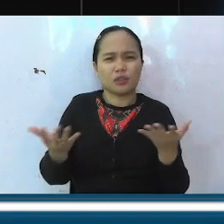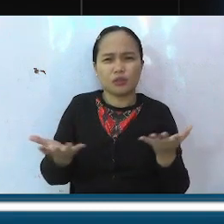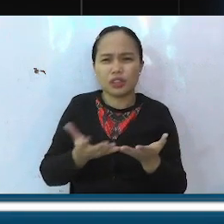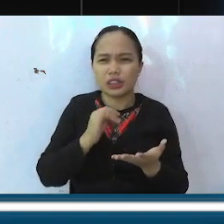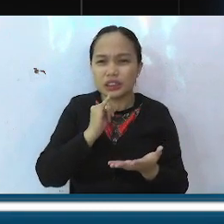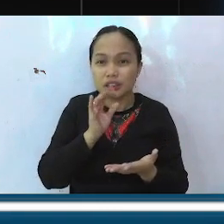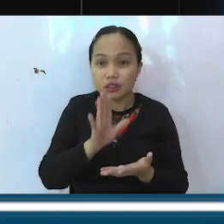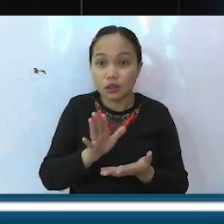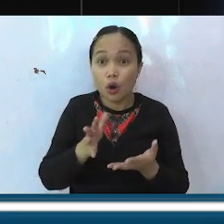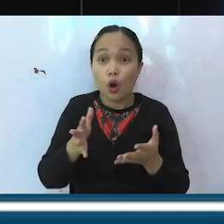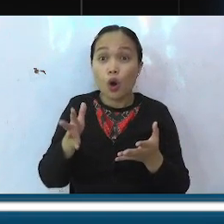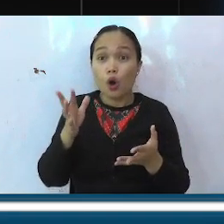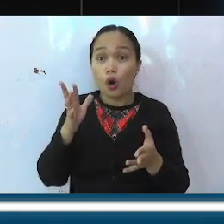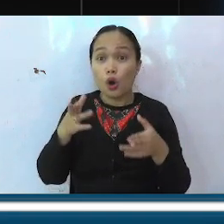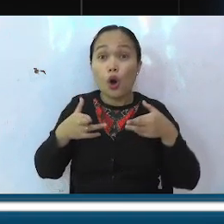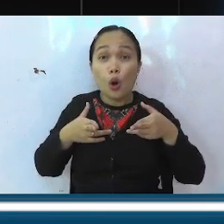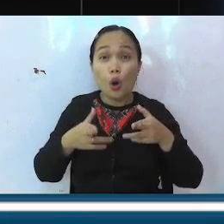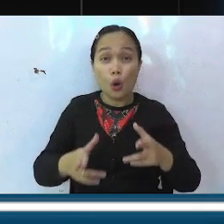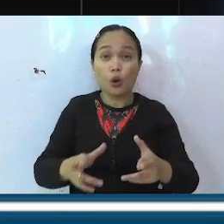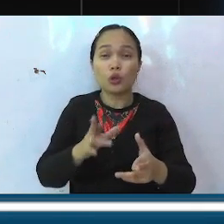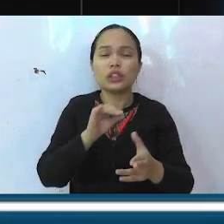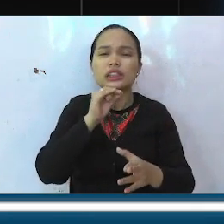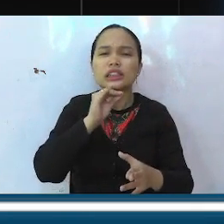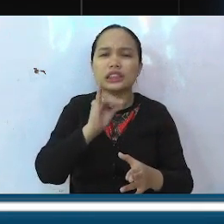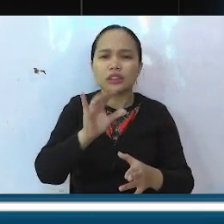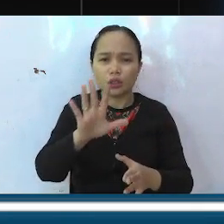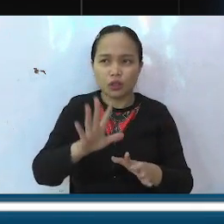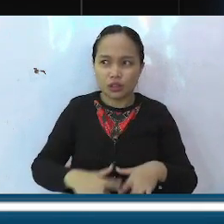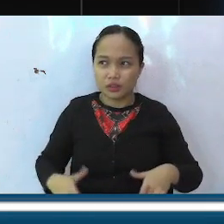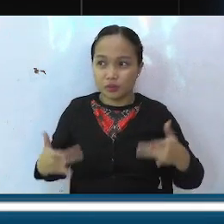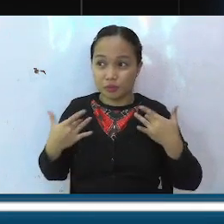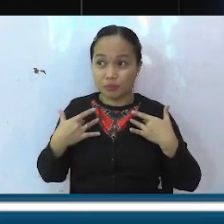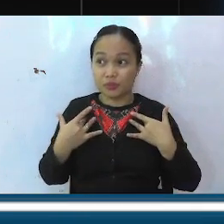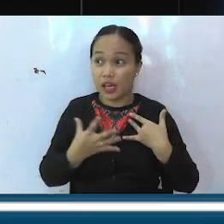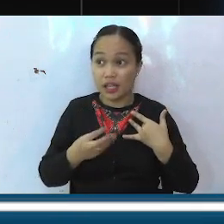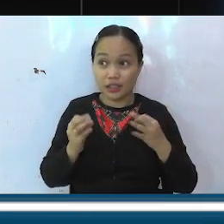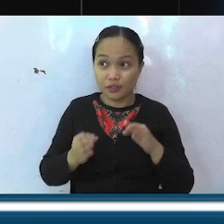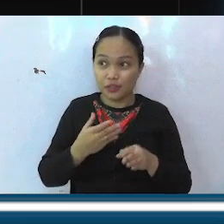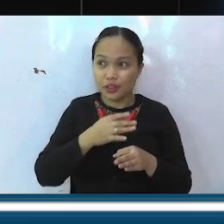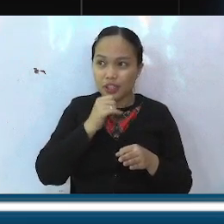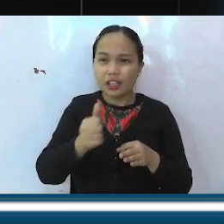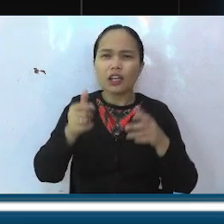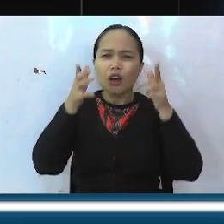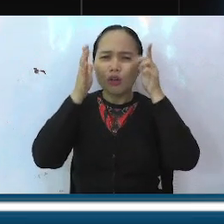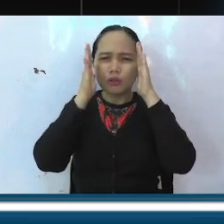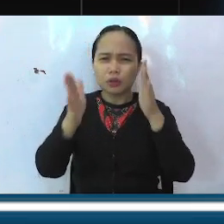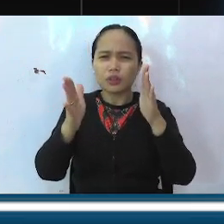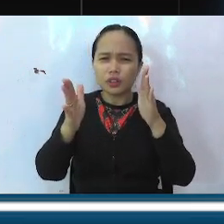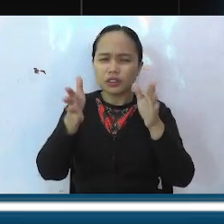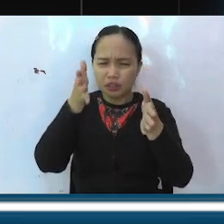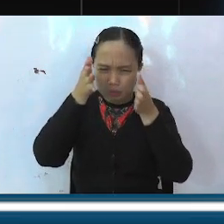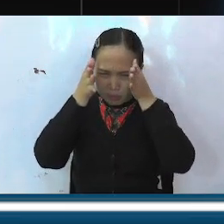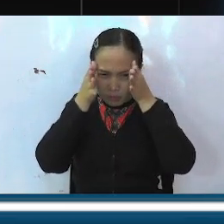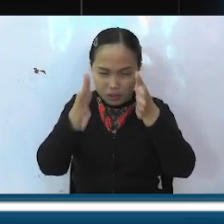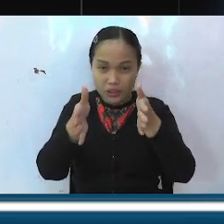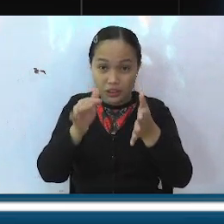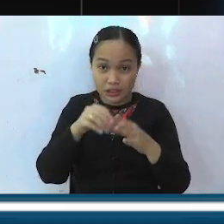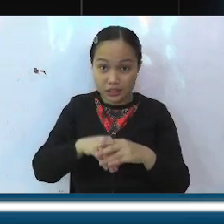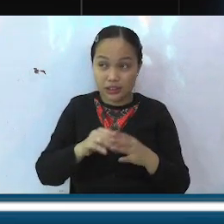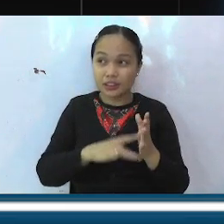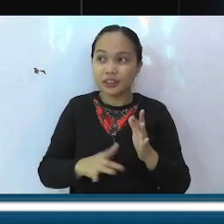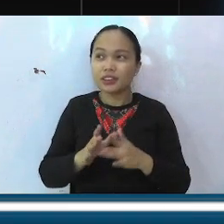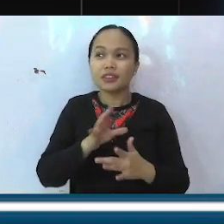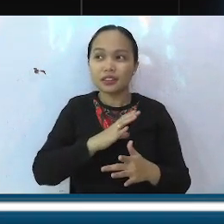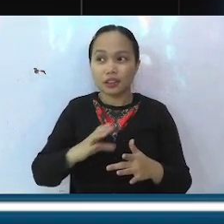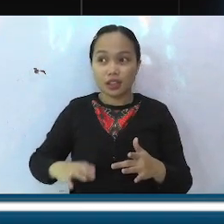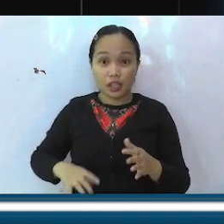life. Is your life. All right. And if you're not looking straight ahead, if you're not looking straight ahead at Jesus Christ, if